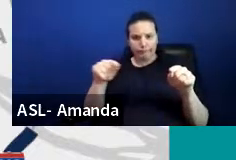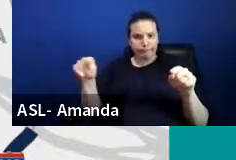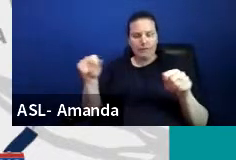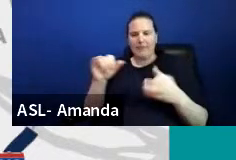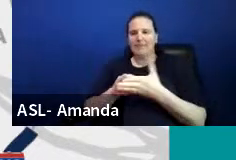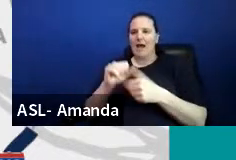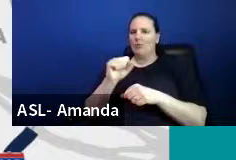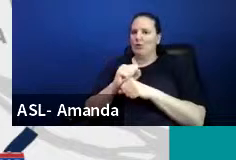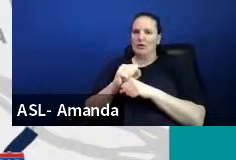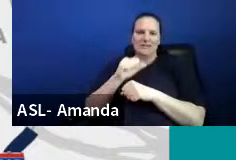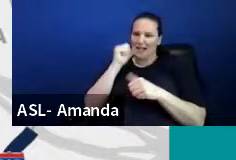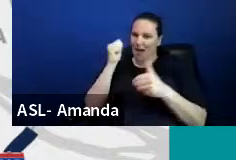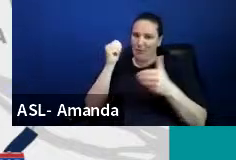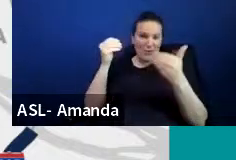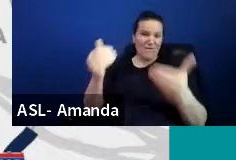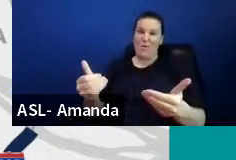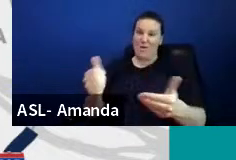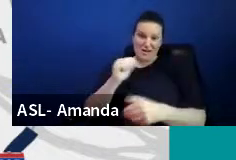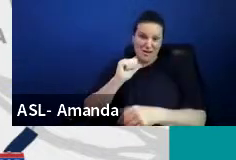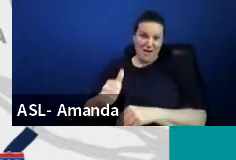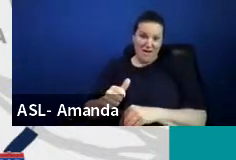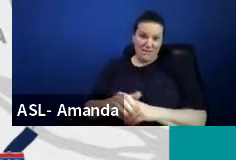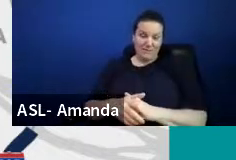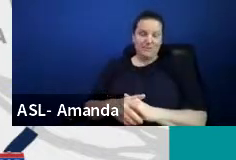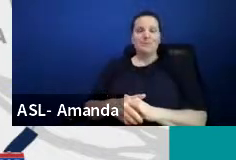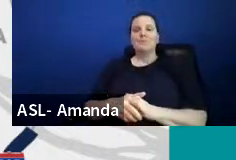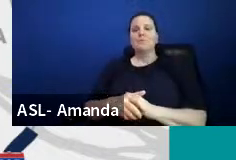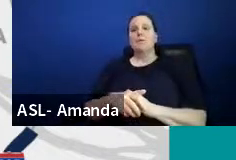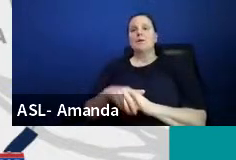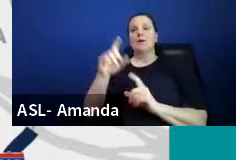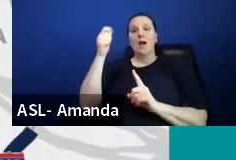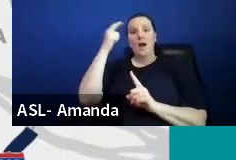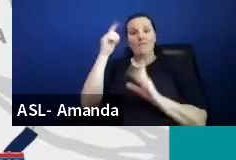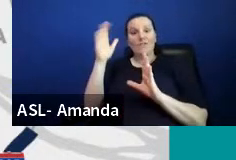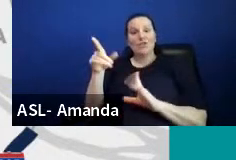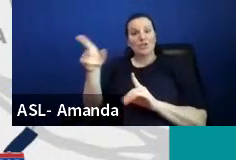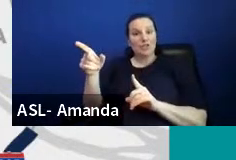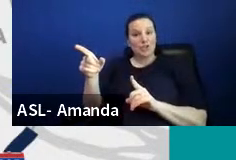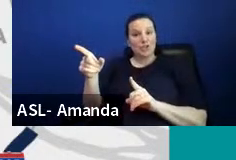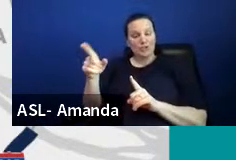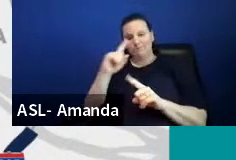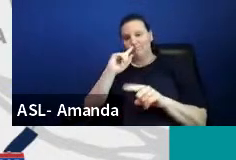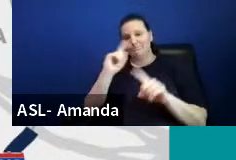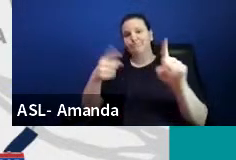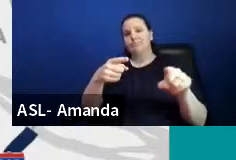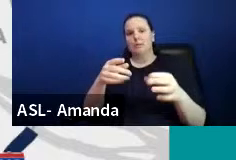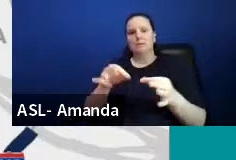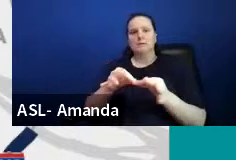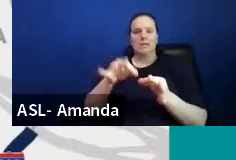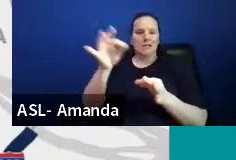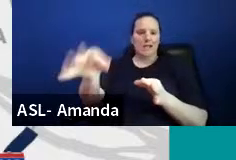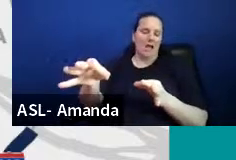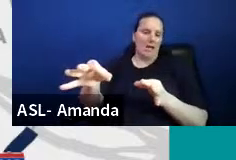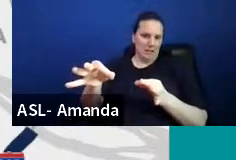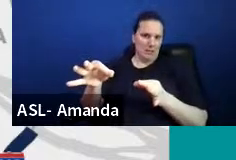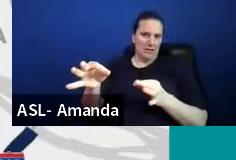no longer moving forward. And then the governor directed to delay